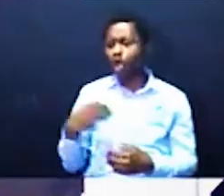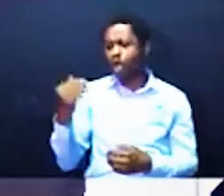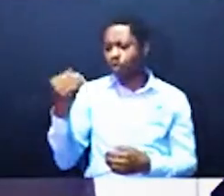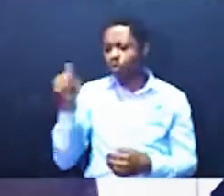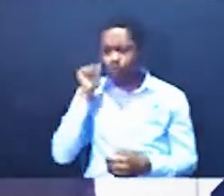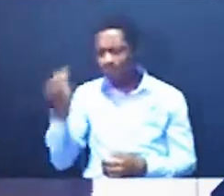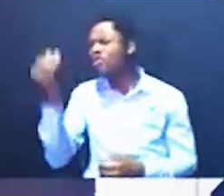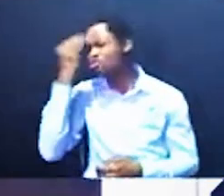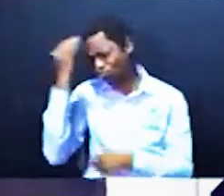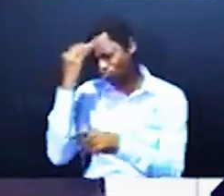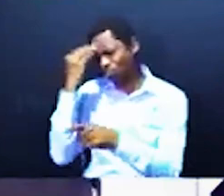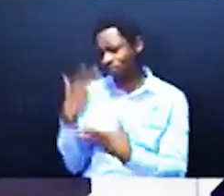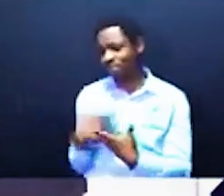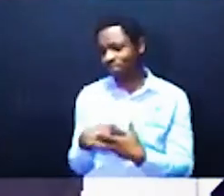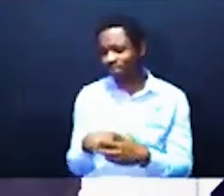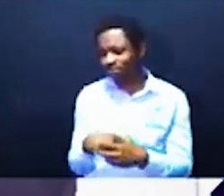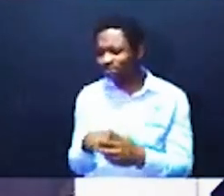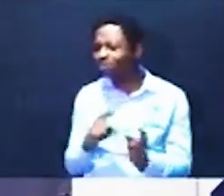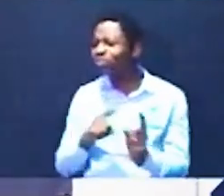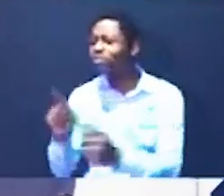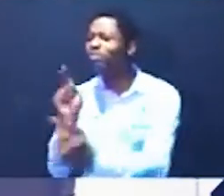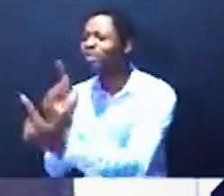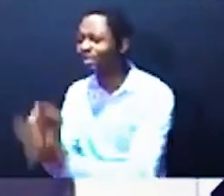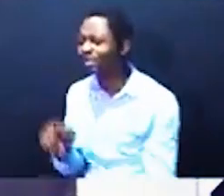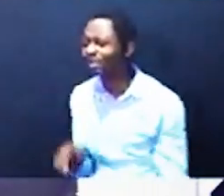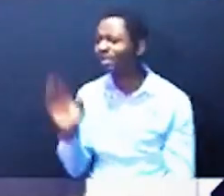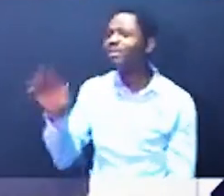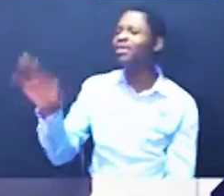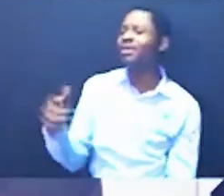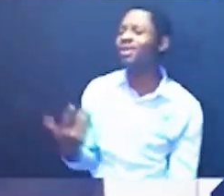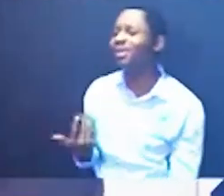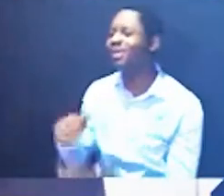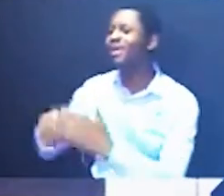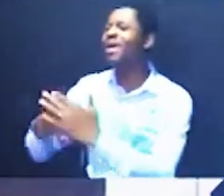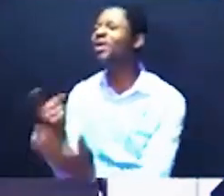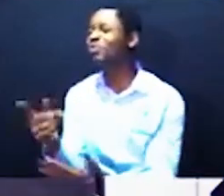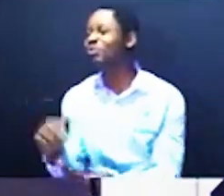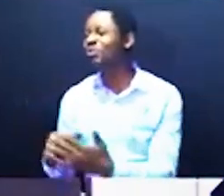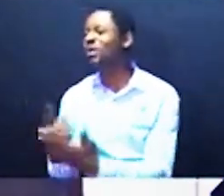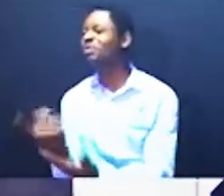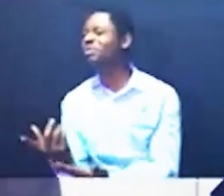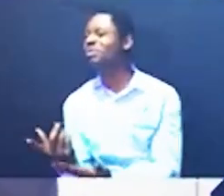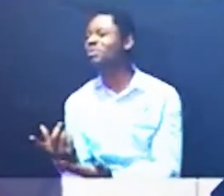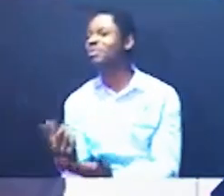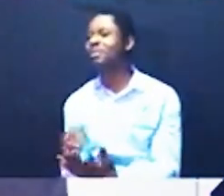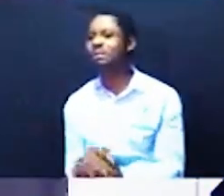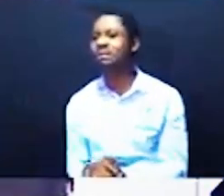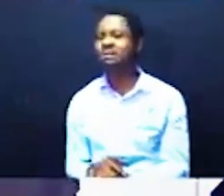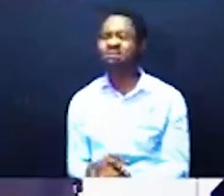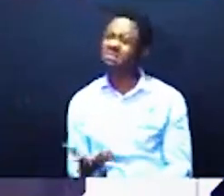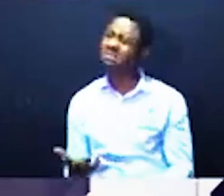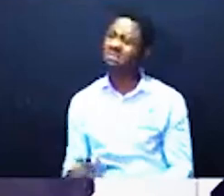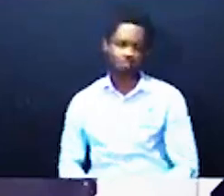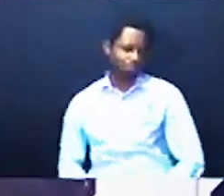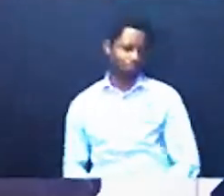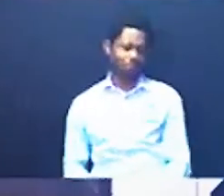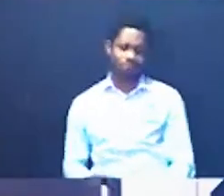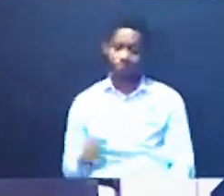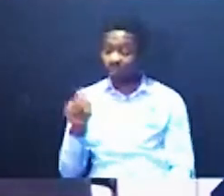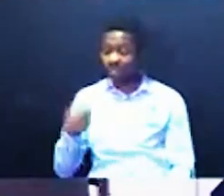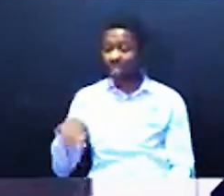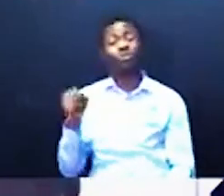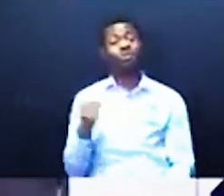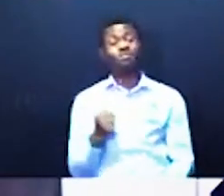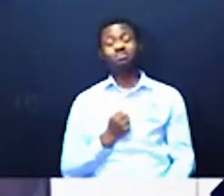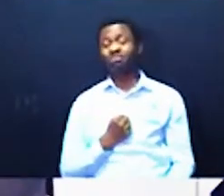die ye pa na minim no. So I went to her and said, how are you? Timi beno na me ka se na te sen. Said, apostle. And I say, Smuffle.